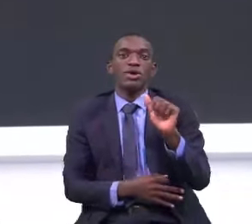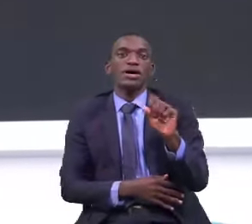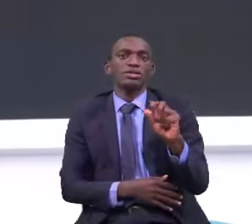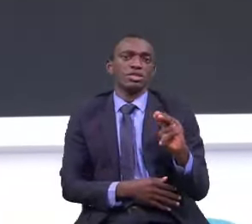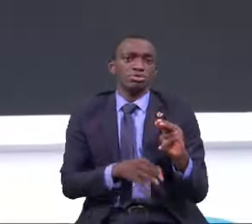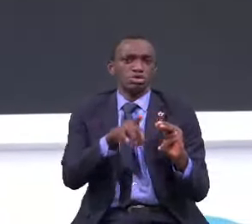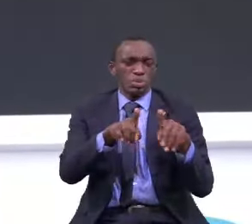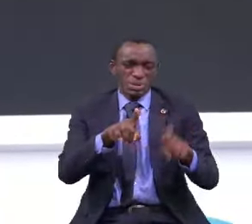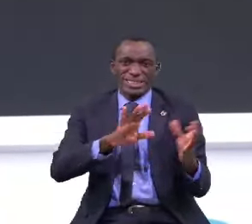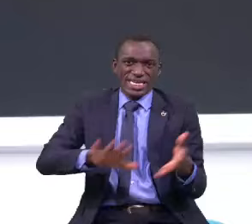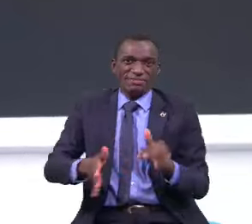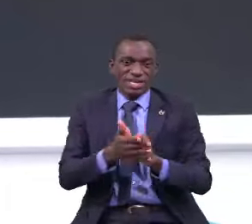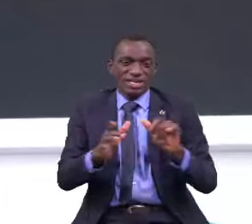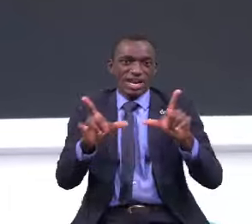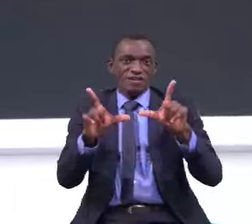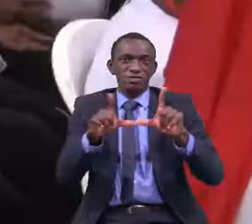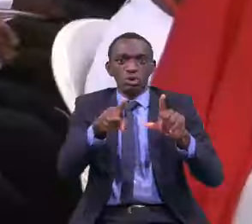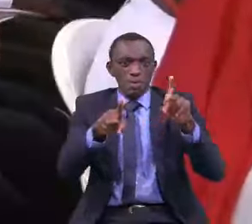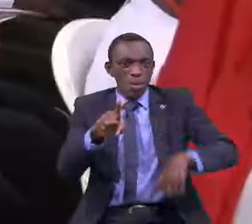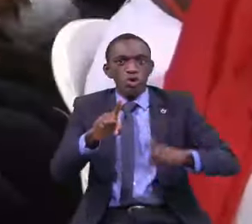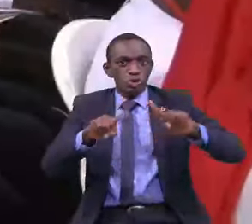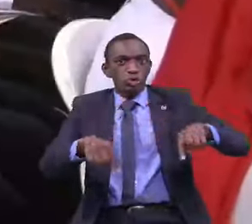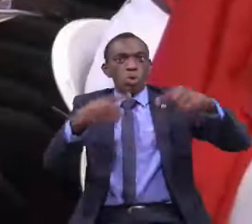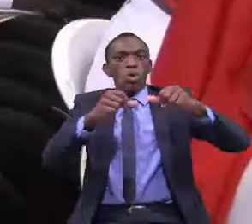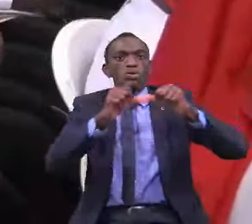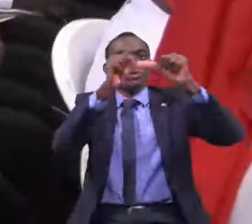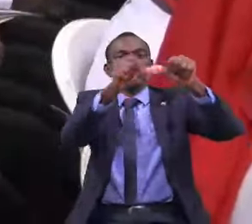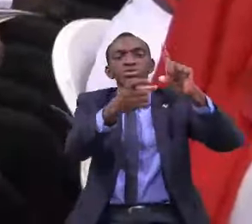that level. You must get to glory.